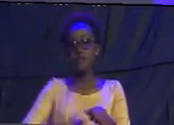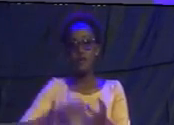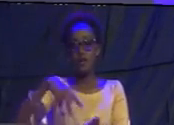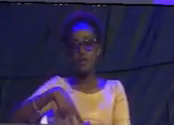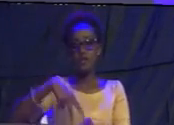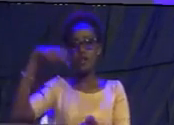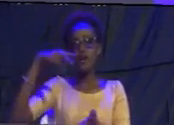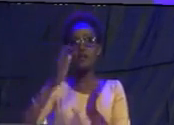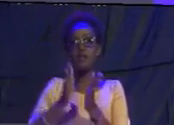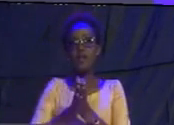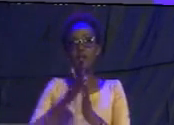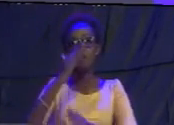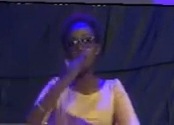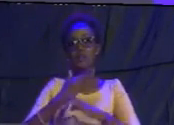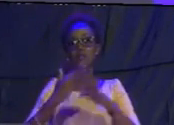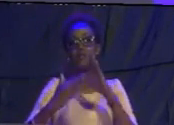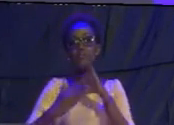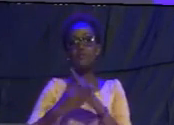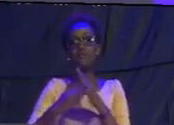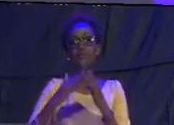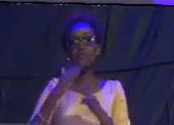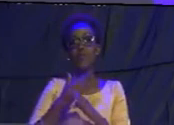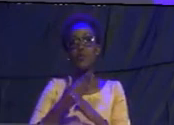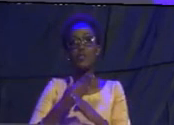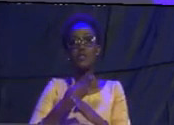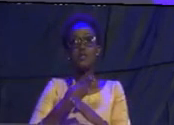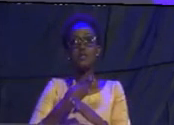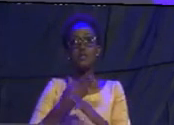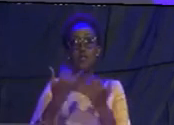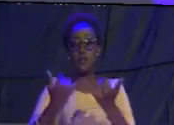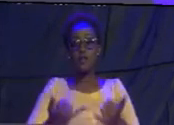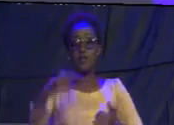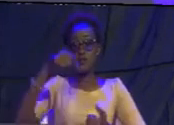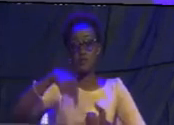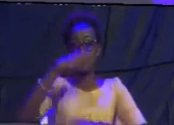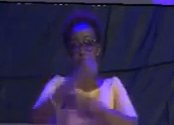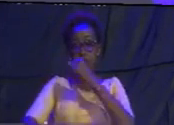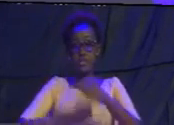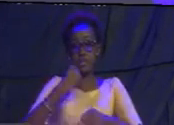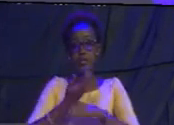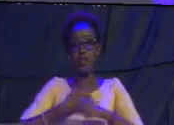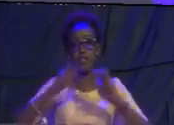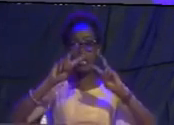2016, last year, the theme was Arise and Build.